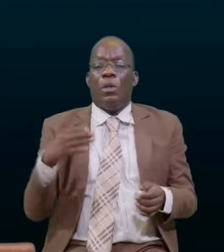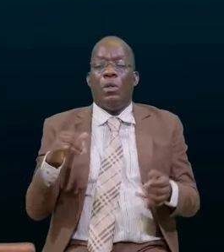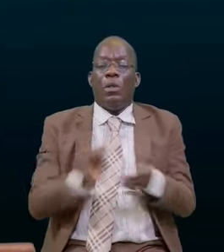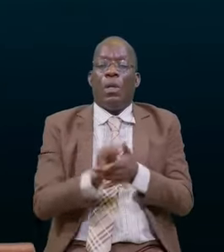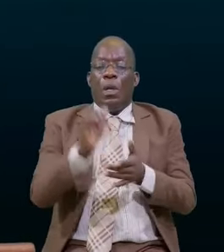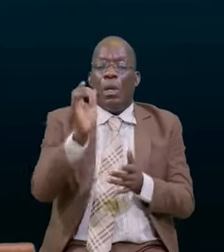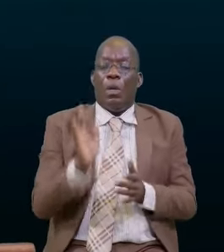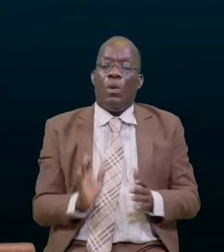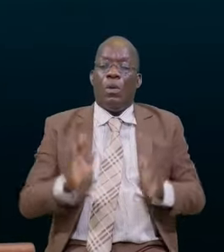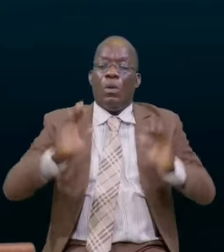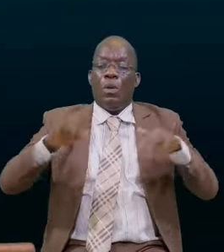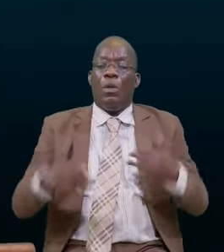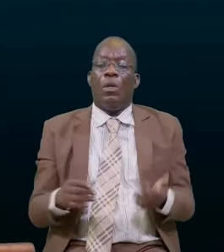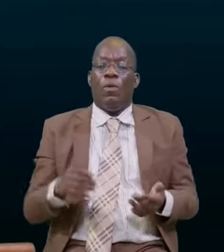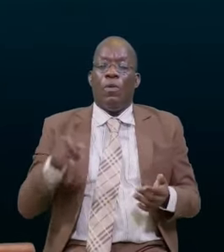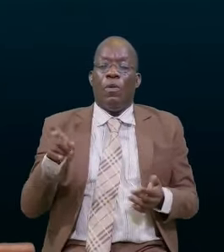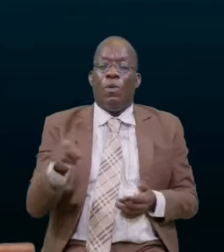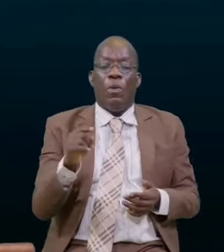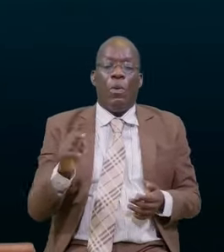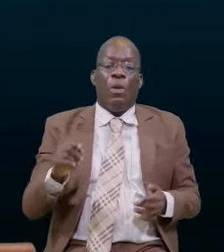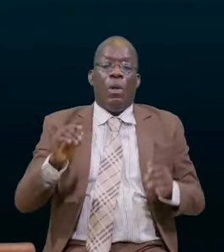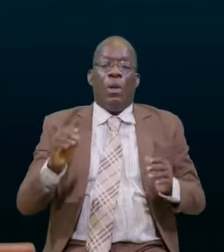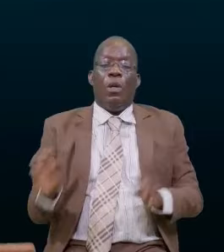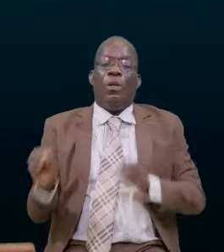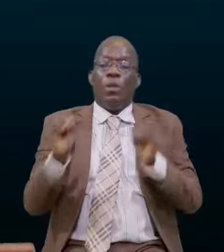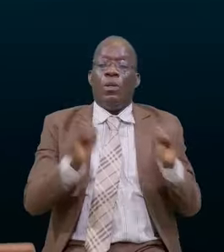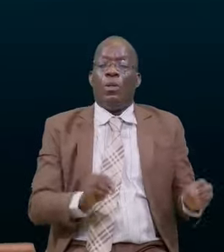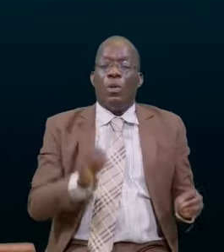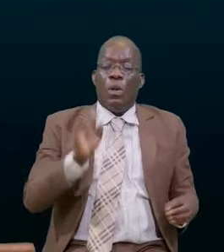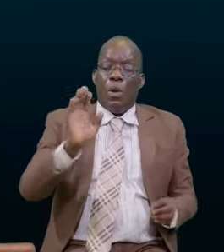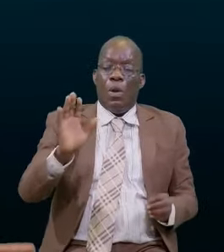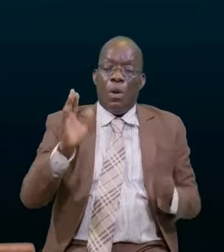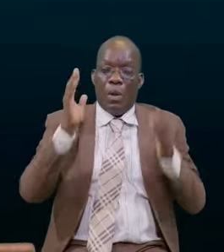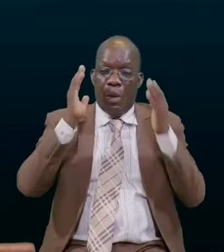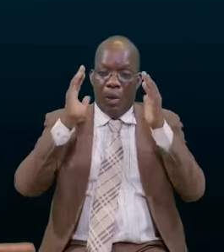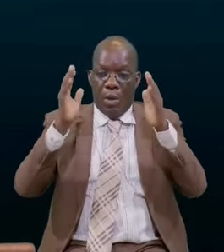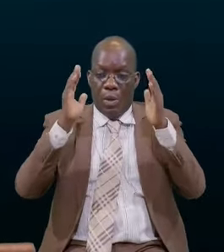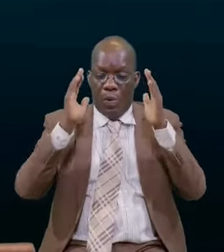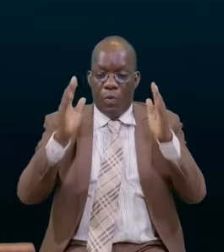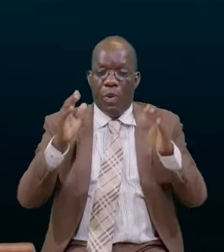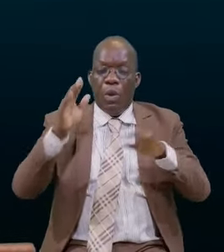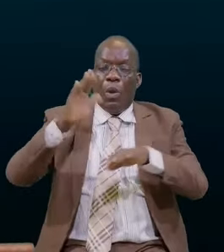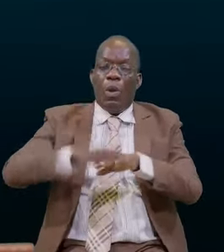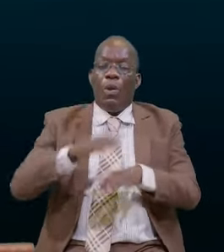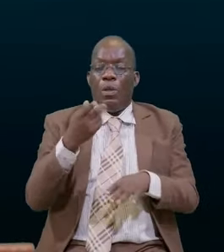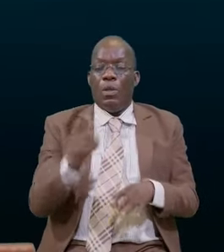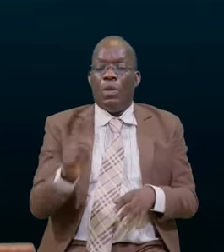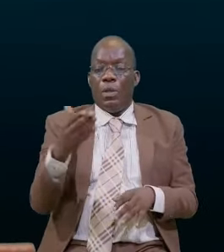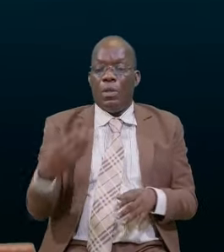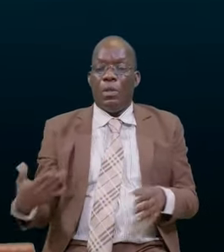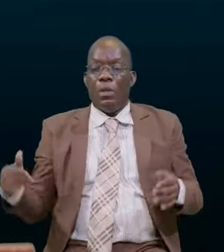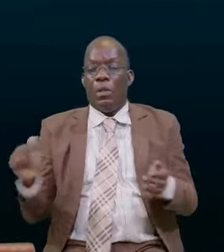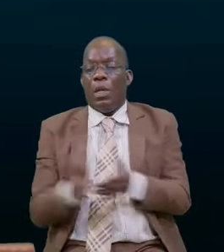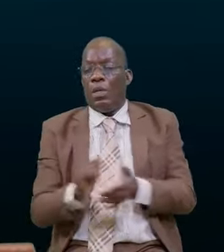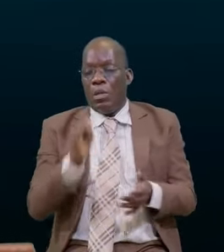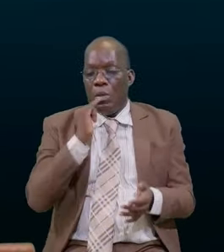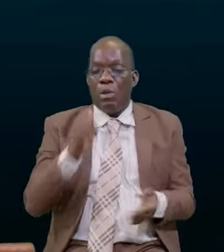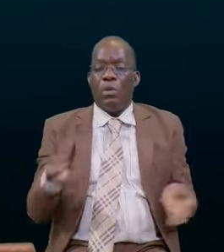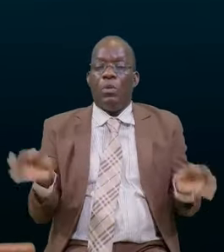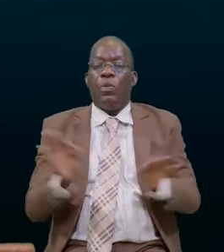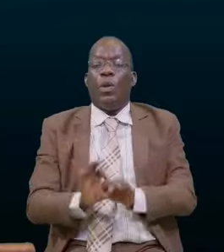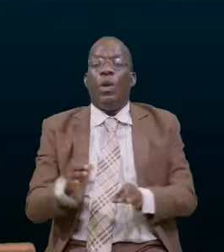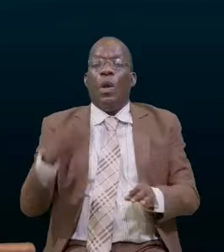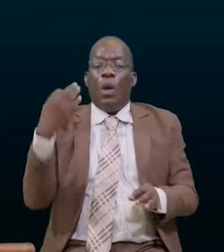set your affections on Heavenly things set your affections on the things that matter the things that of Eternal